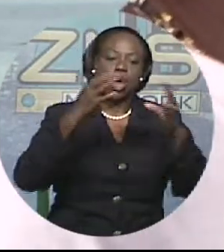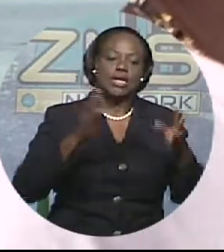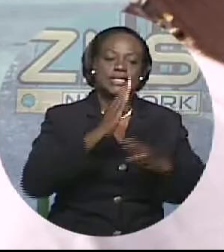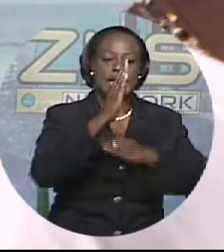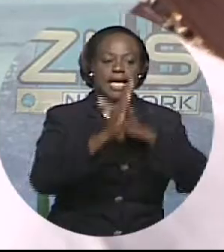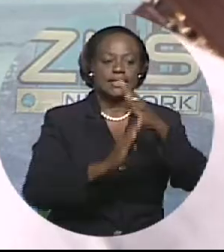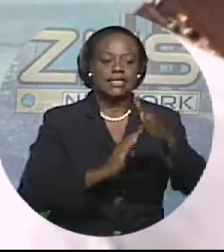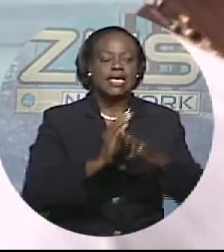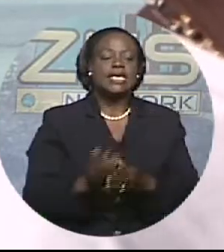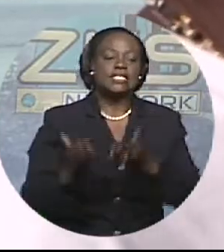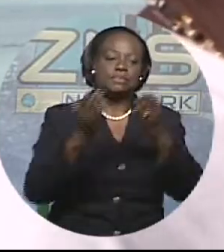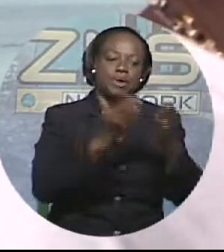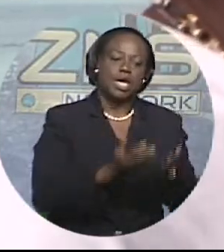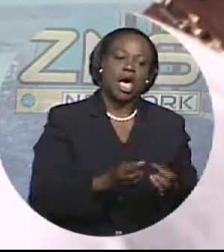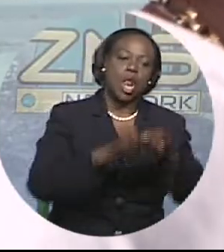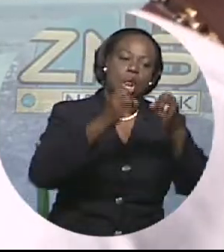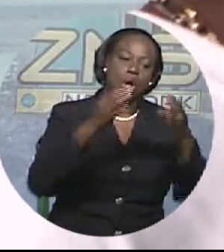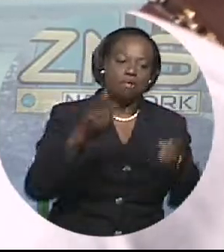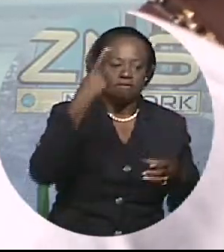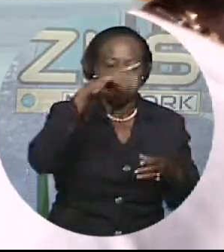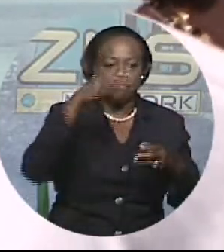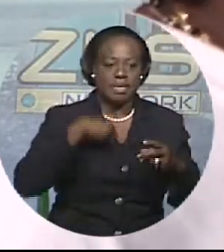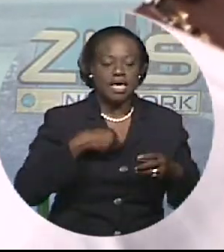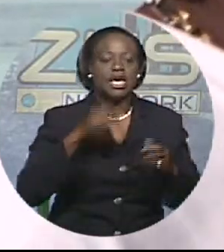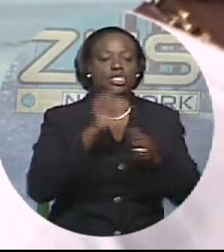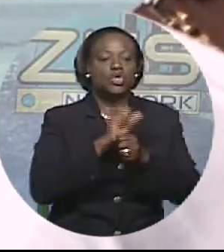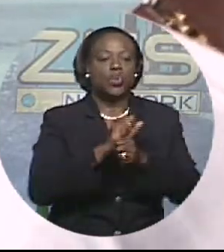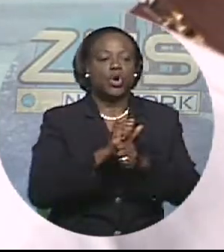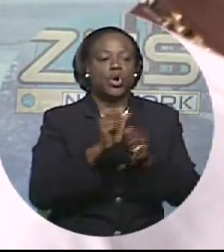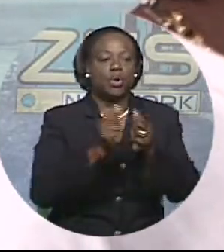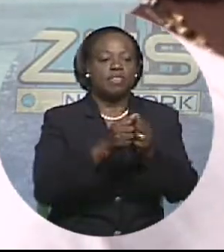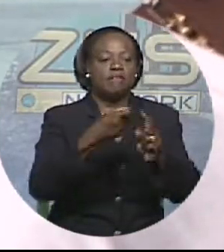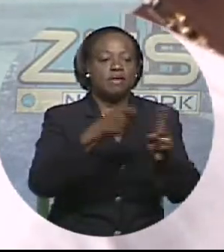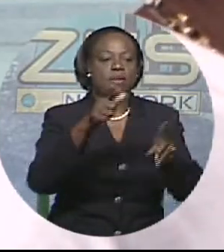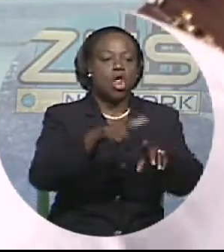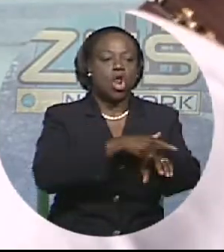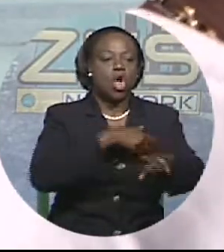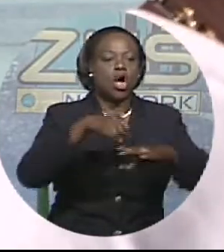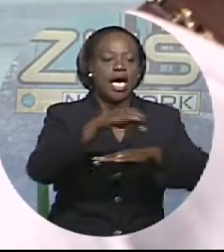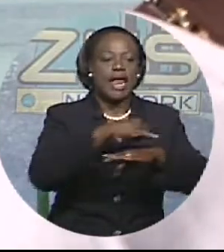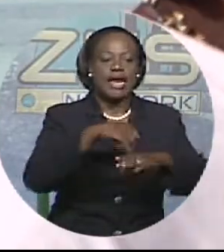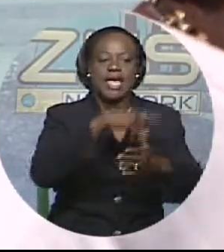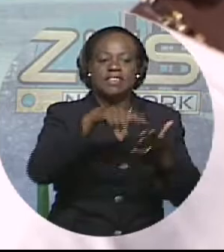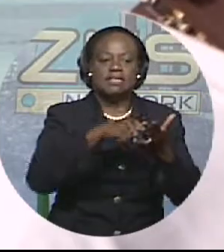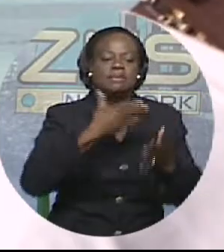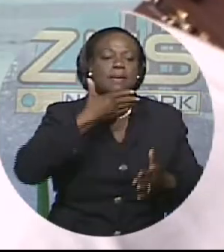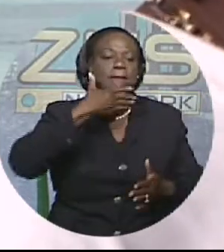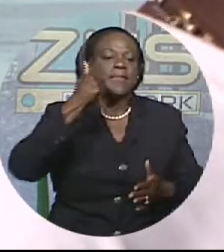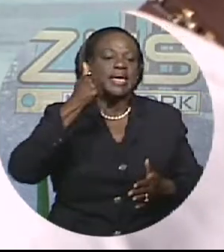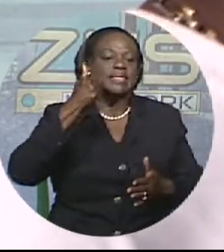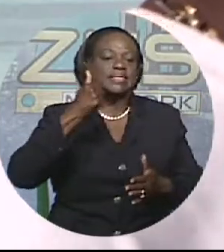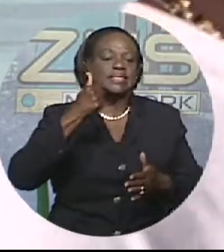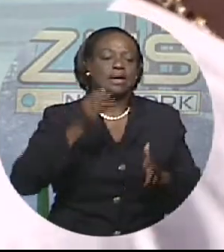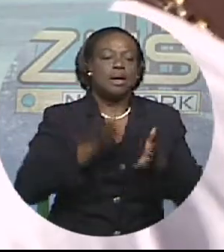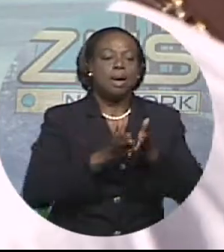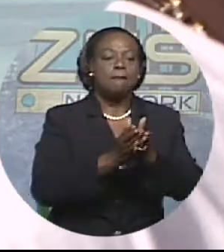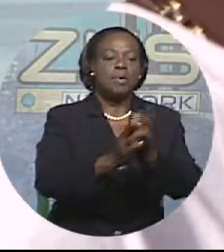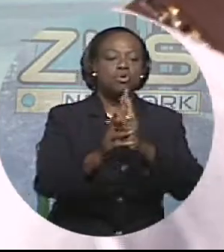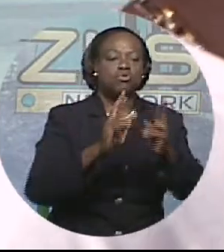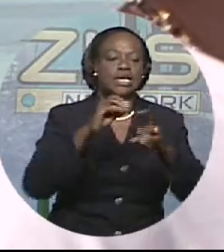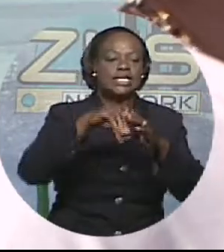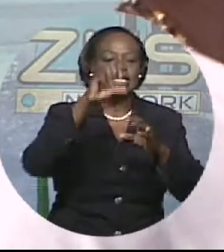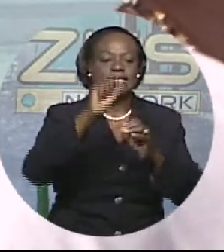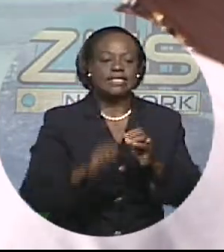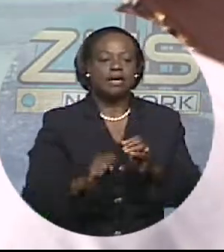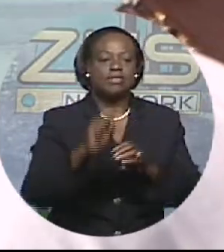me a whole lot for me to deal with from Long Island. But I want him to know this has been the best regatta in South Andres that I've been to,